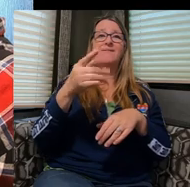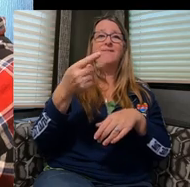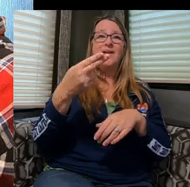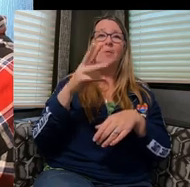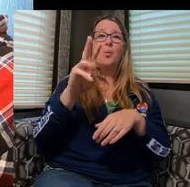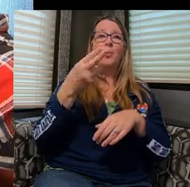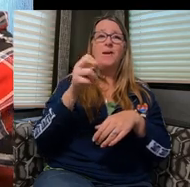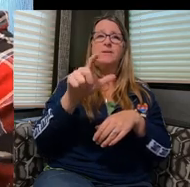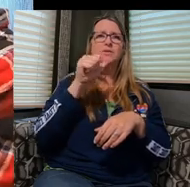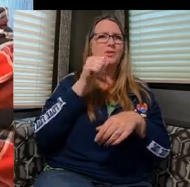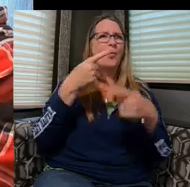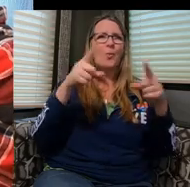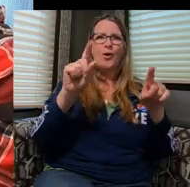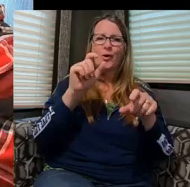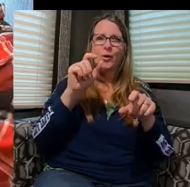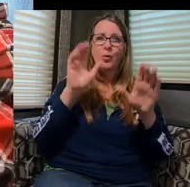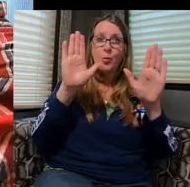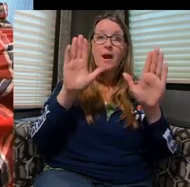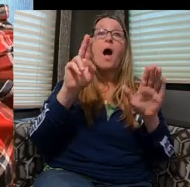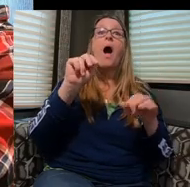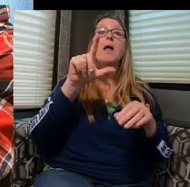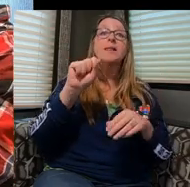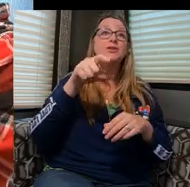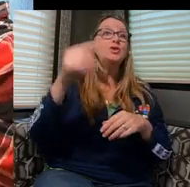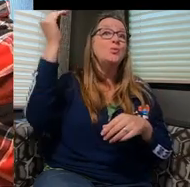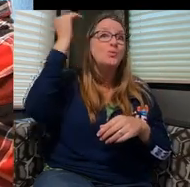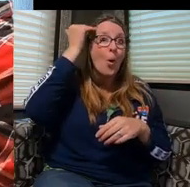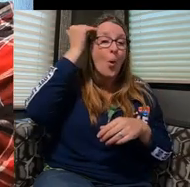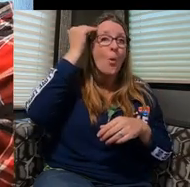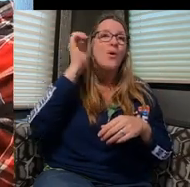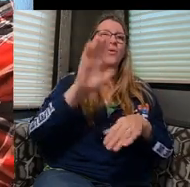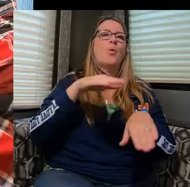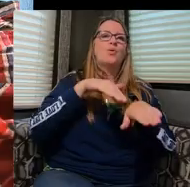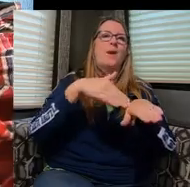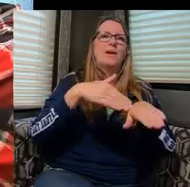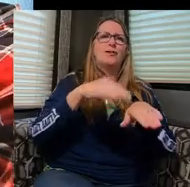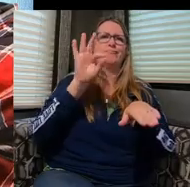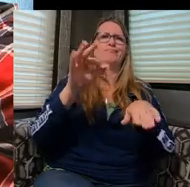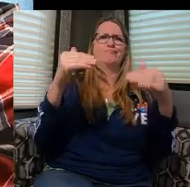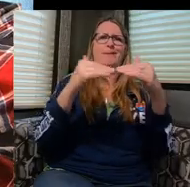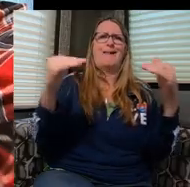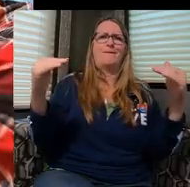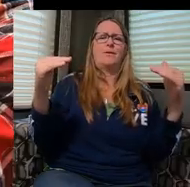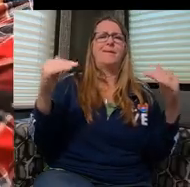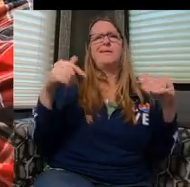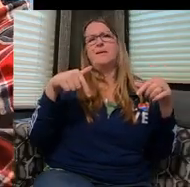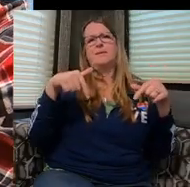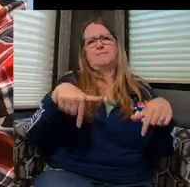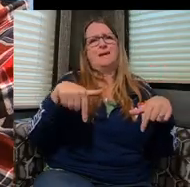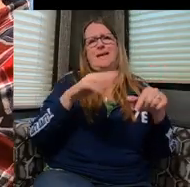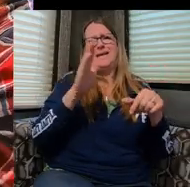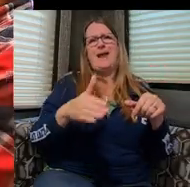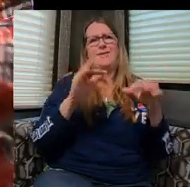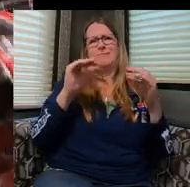don't work out great unless you know your trailer or fifth wheel is perfectly level. We're